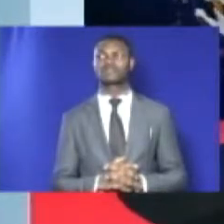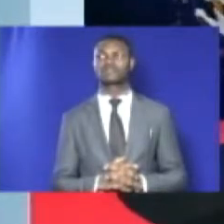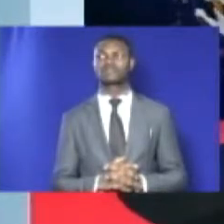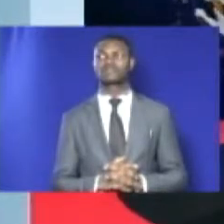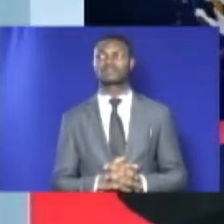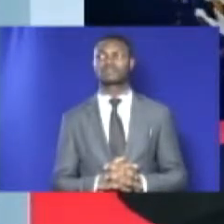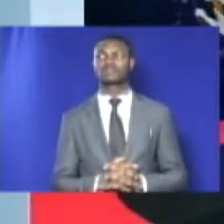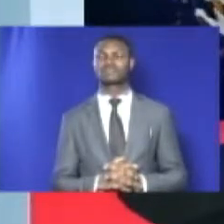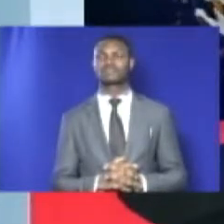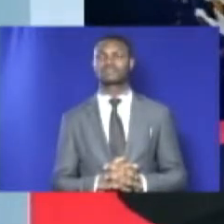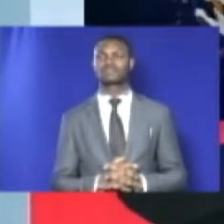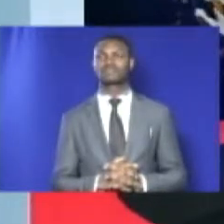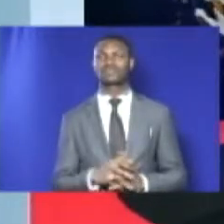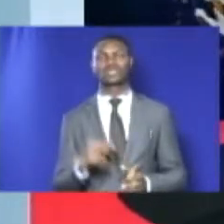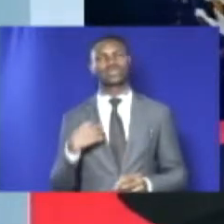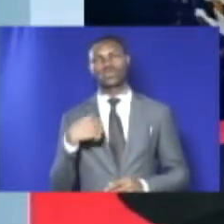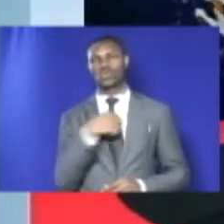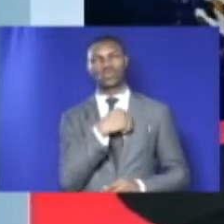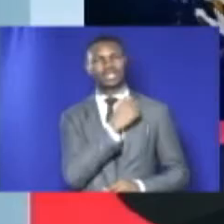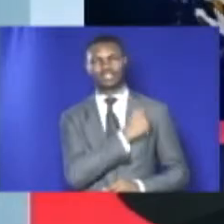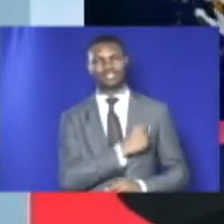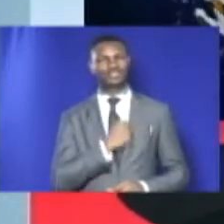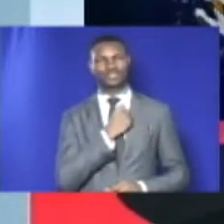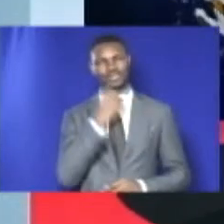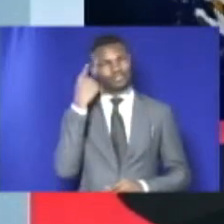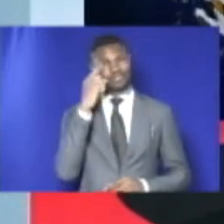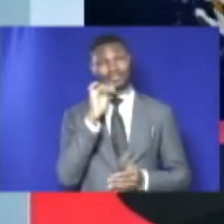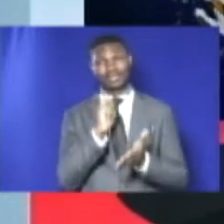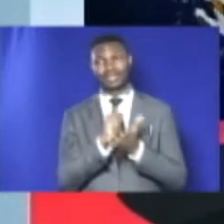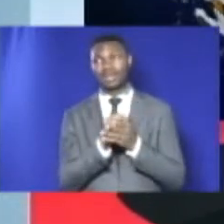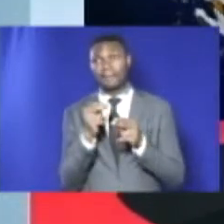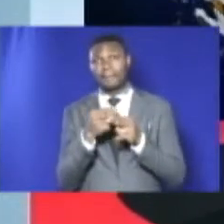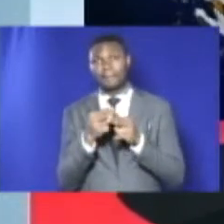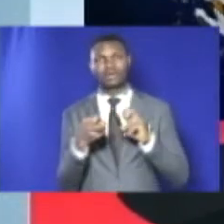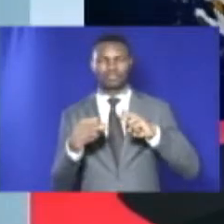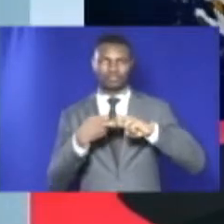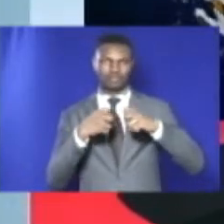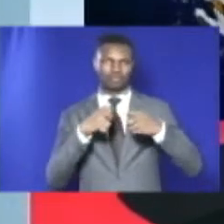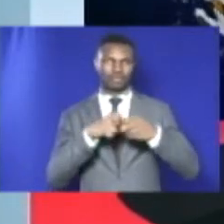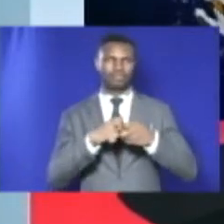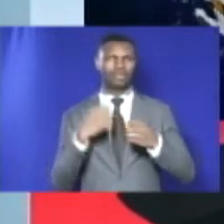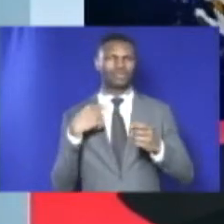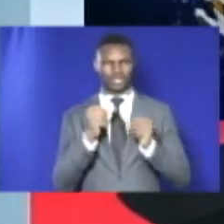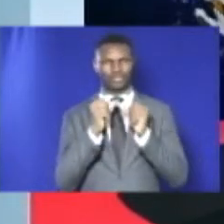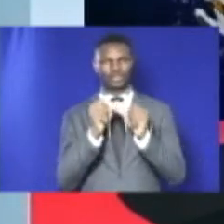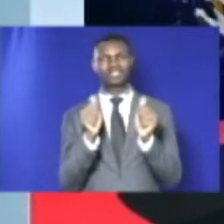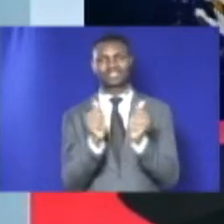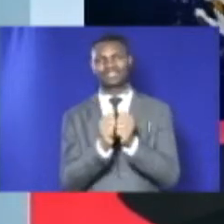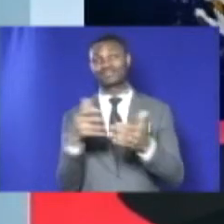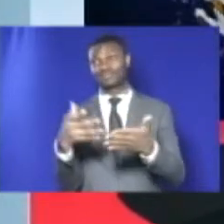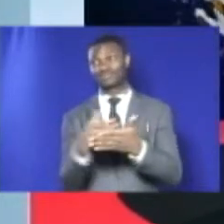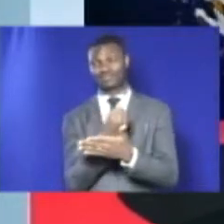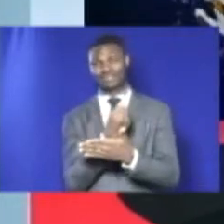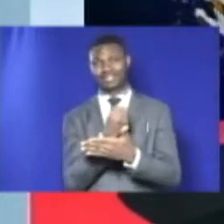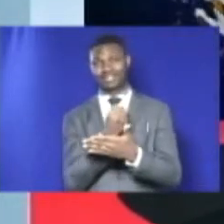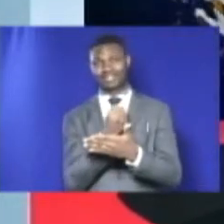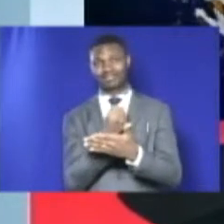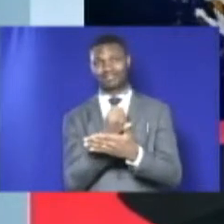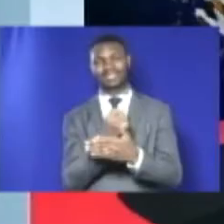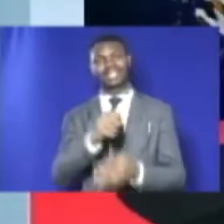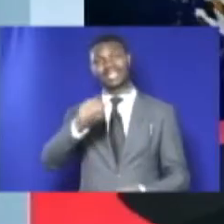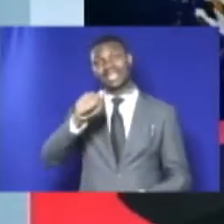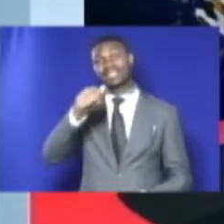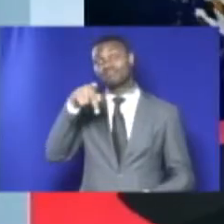We sincerely apologize for that little hitch. We now continue with the news. One that is ready, we'll bring it to you. All Progressives Congress Caretaker